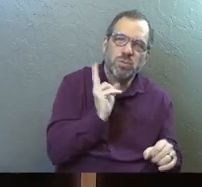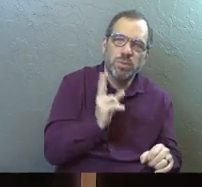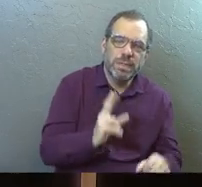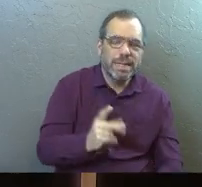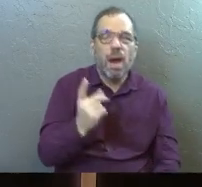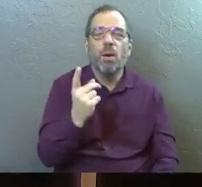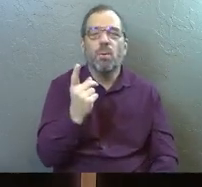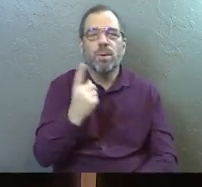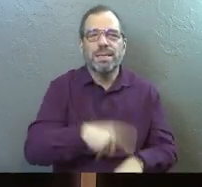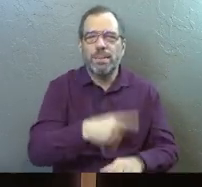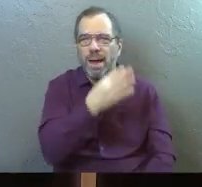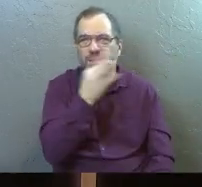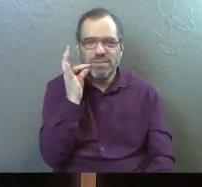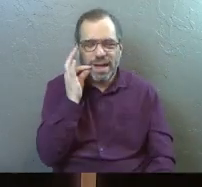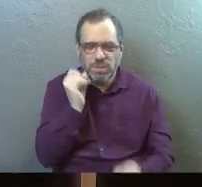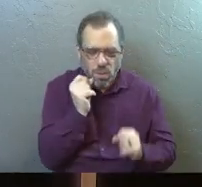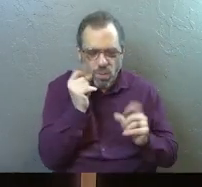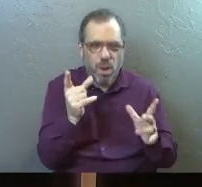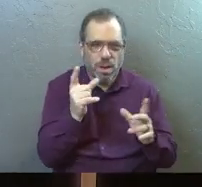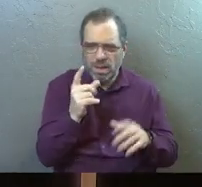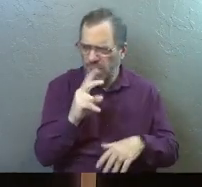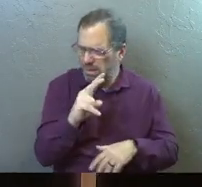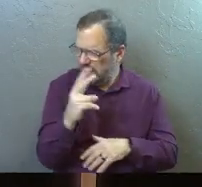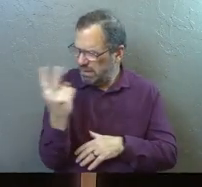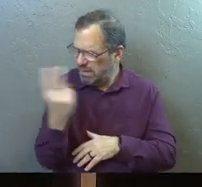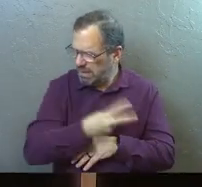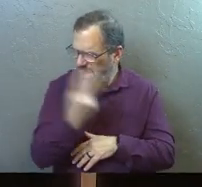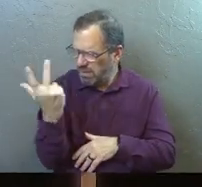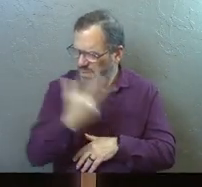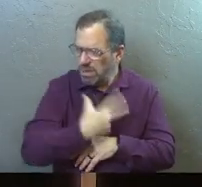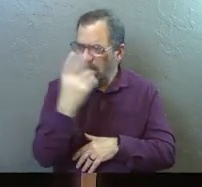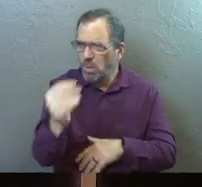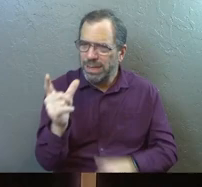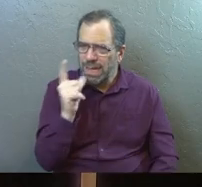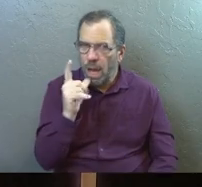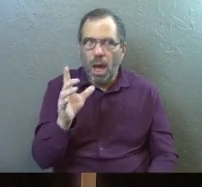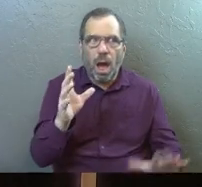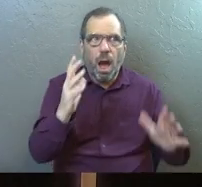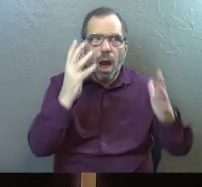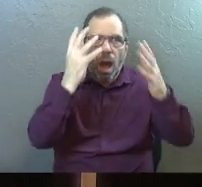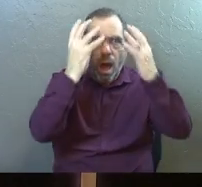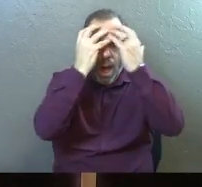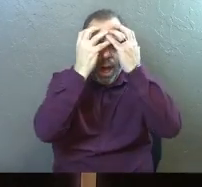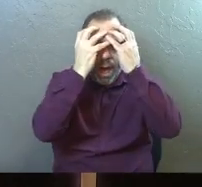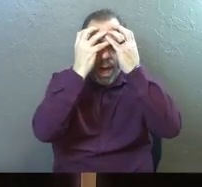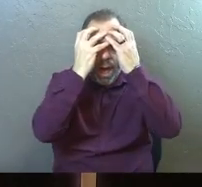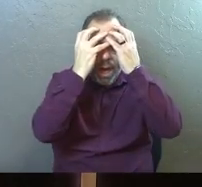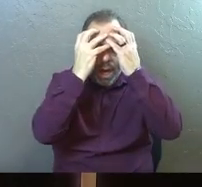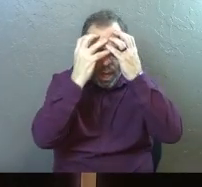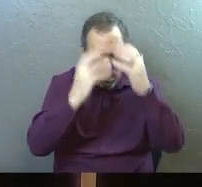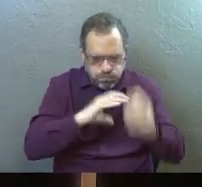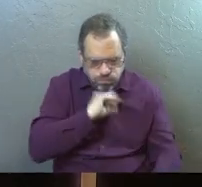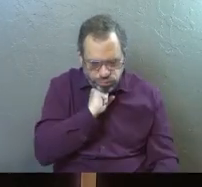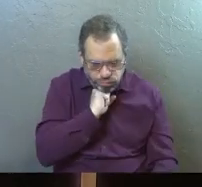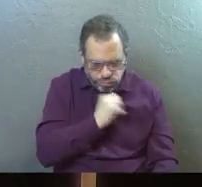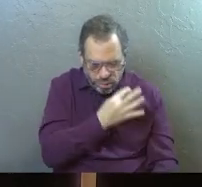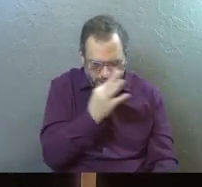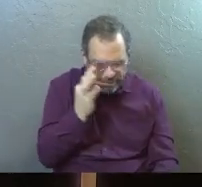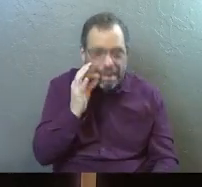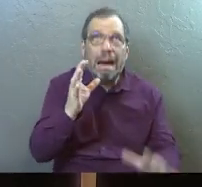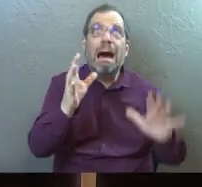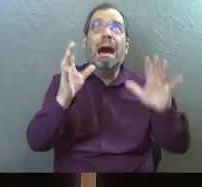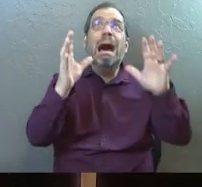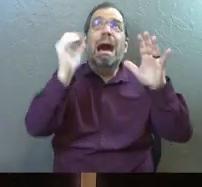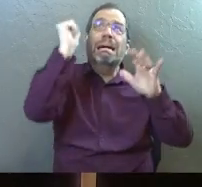Now, I fasted one time and woke up on the second or third day and went to lunch and completely forgot I was on a fast. Halfway through the meal, I'm like,